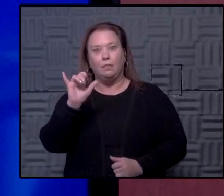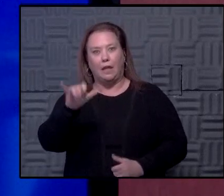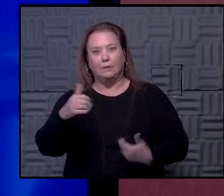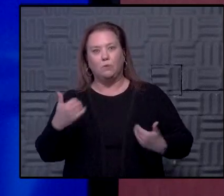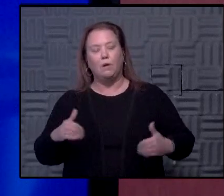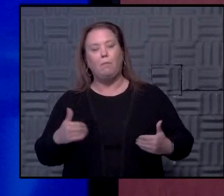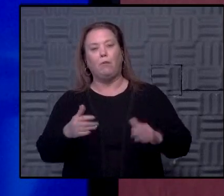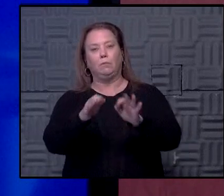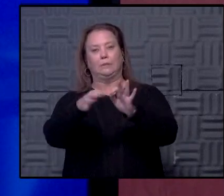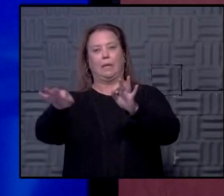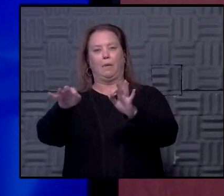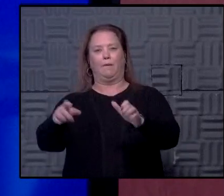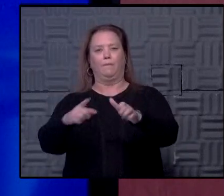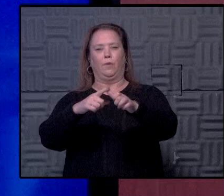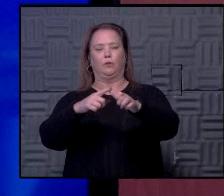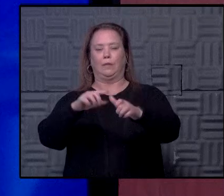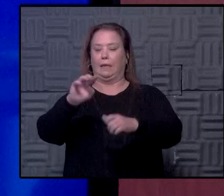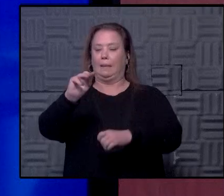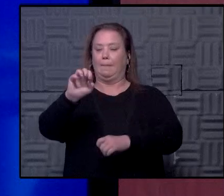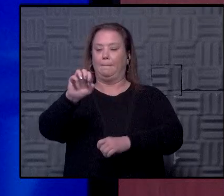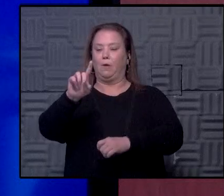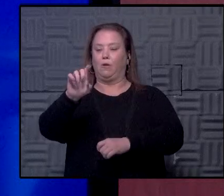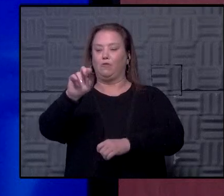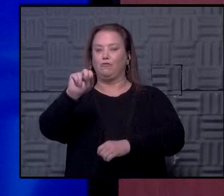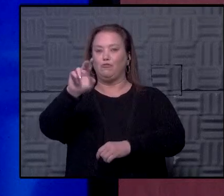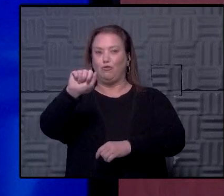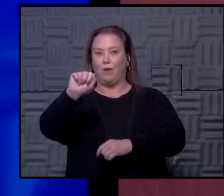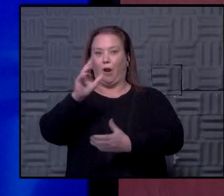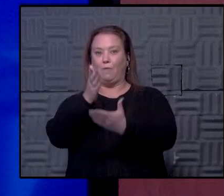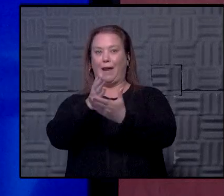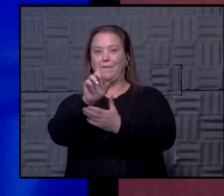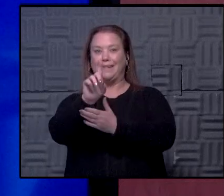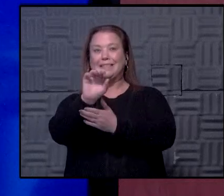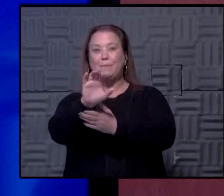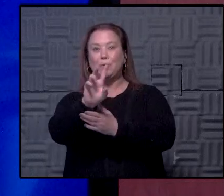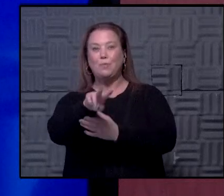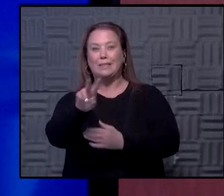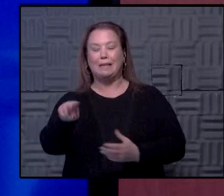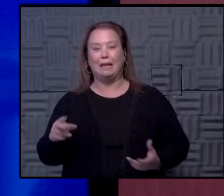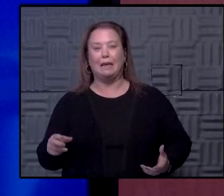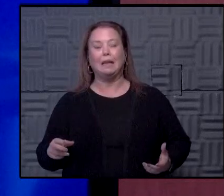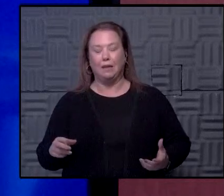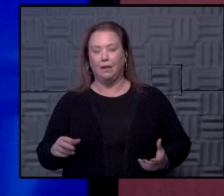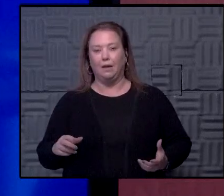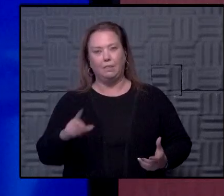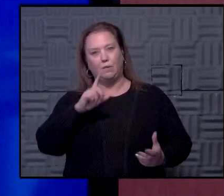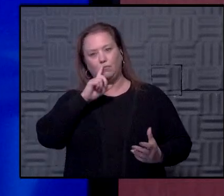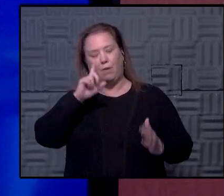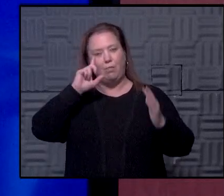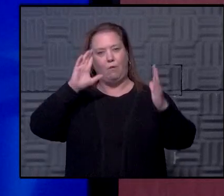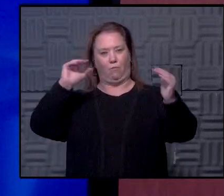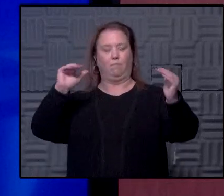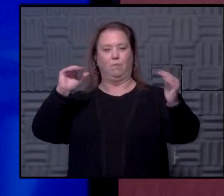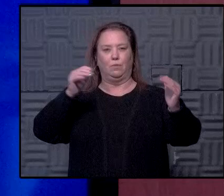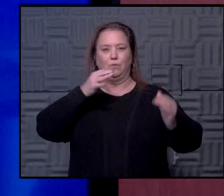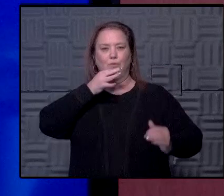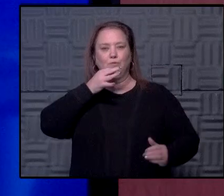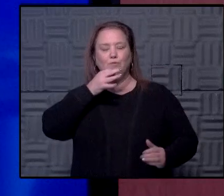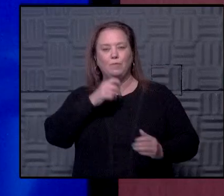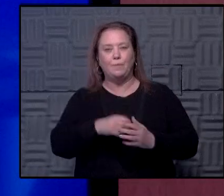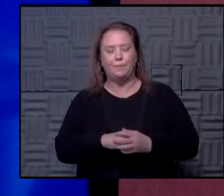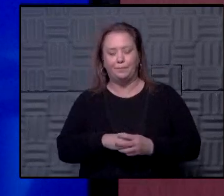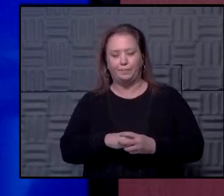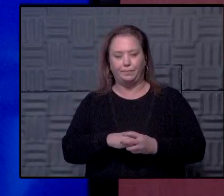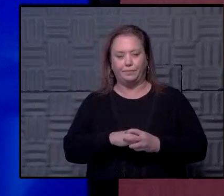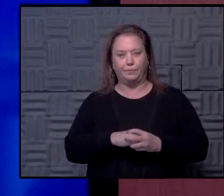first doses from Moderna to be here around December 22nd. So, man, that is real hope right there. So instead